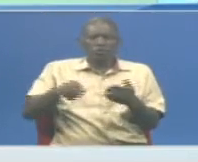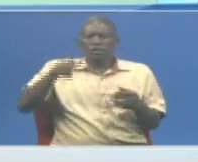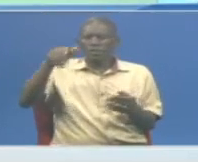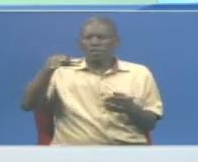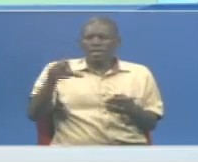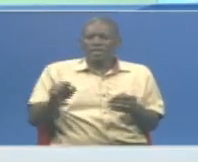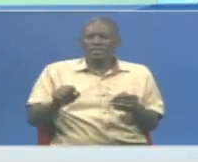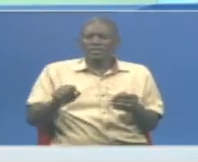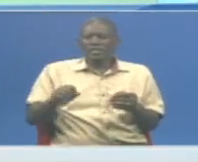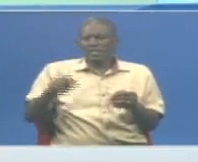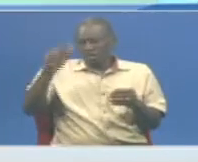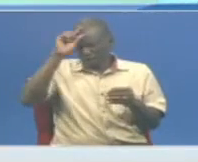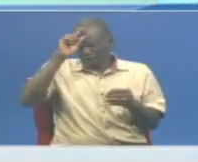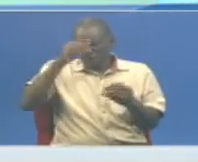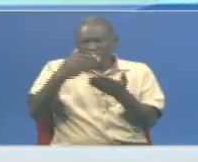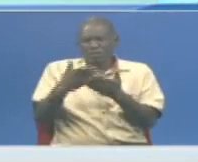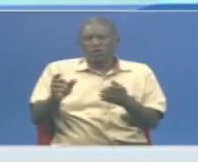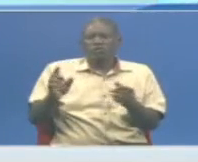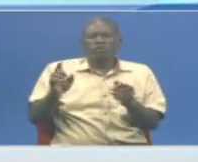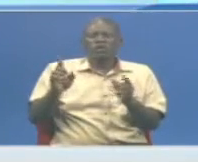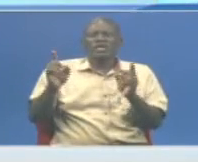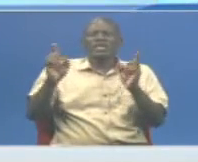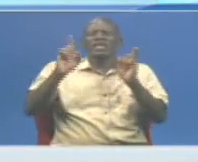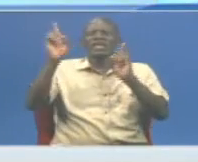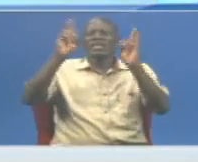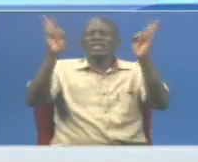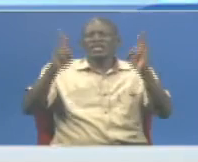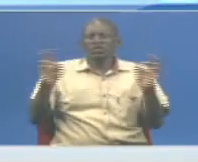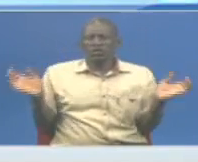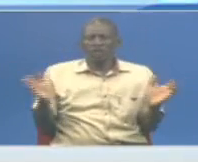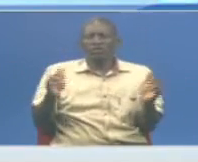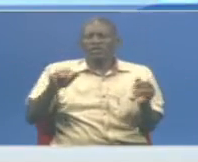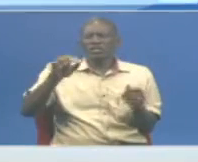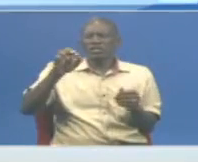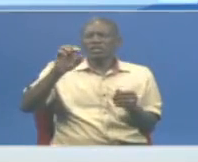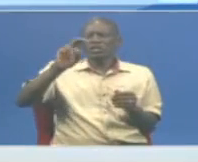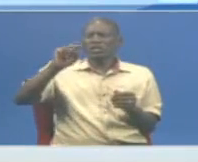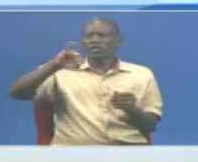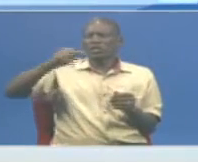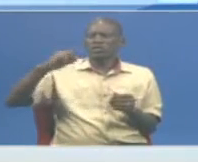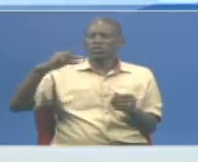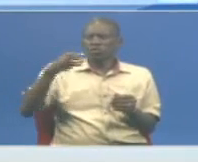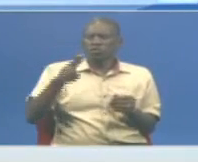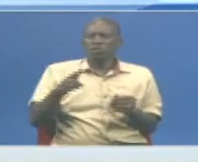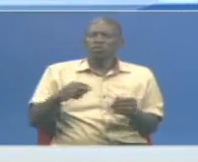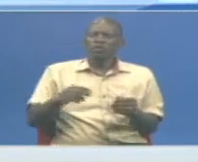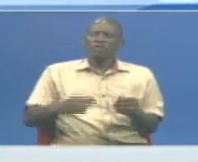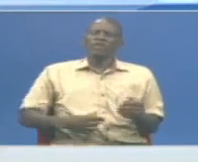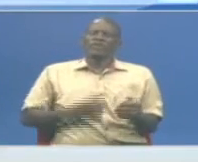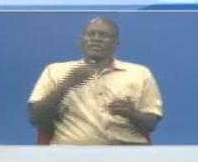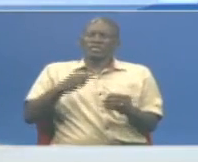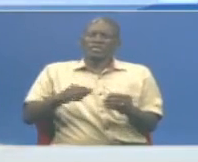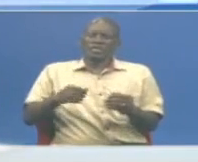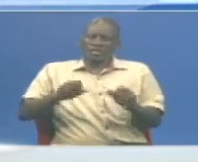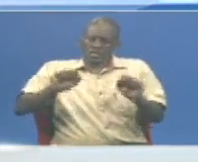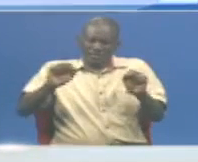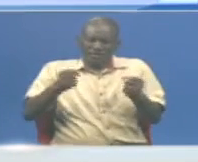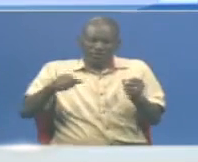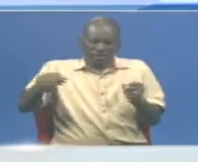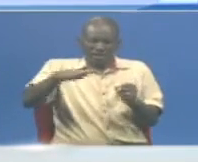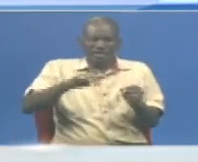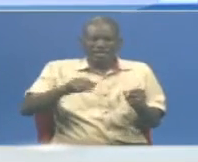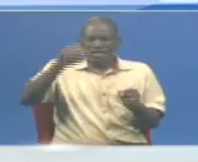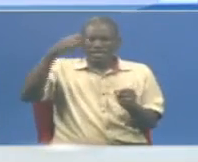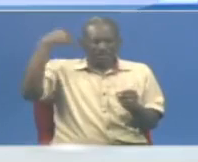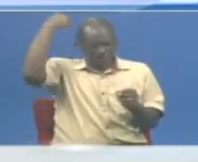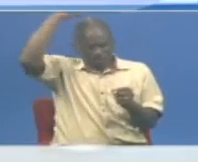in the State Department for Diaspora Affairs, Roseline Njogu, visited the Kingdom of Saudi Arabia, where she experienced